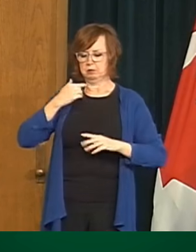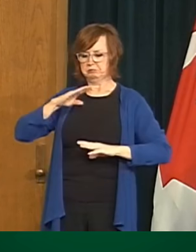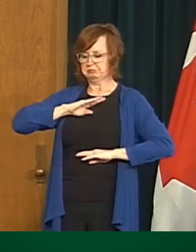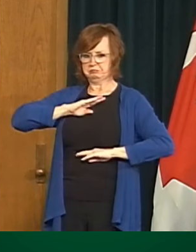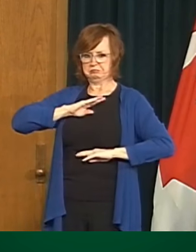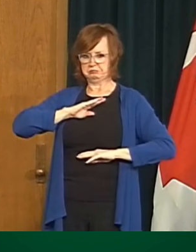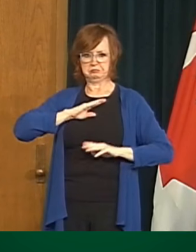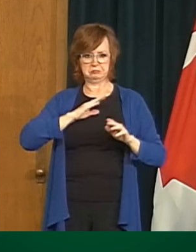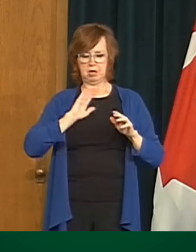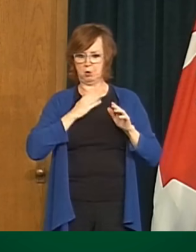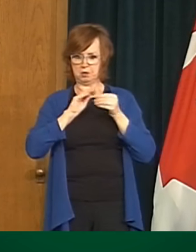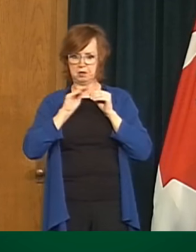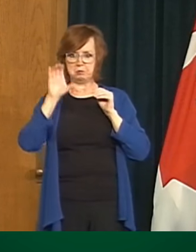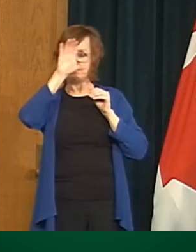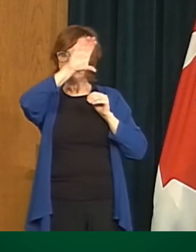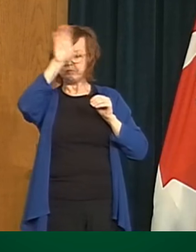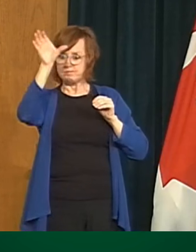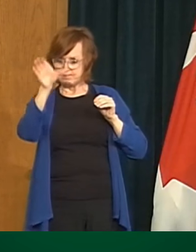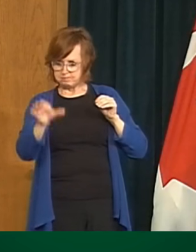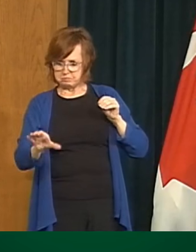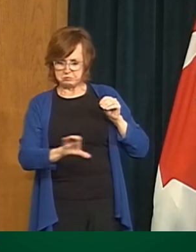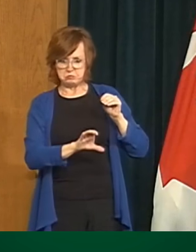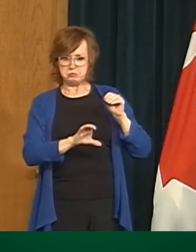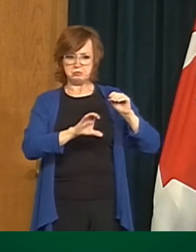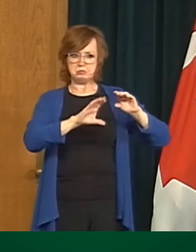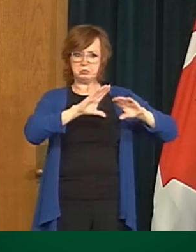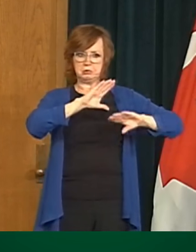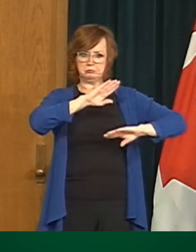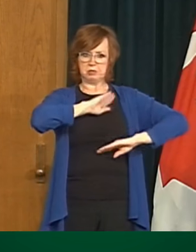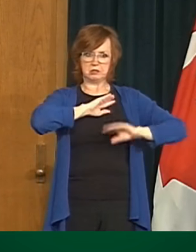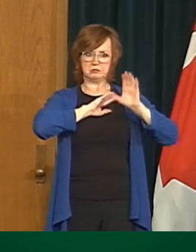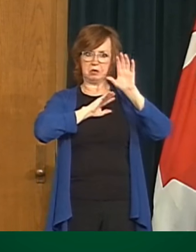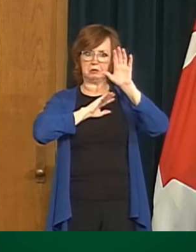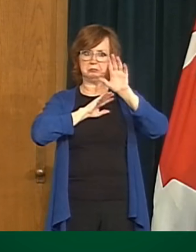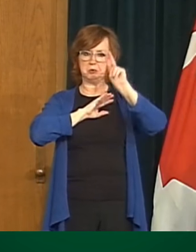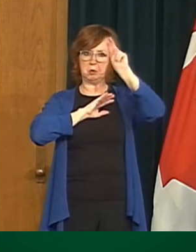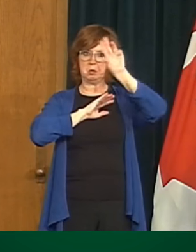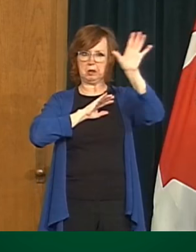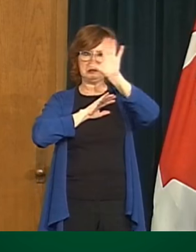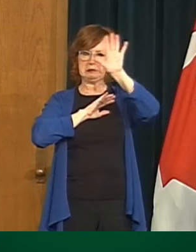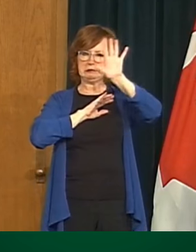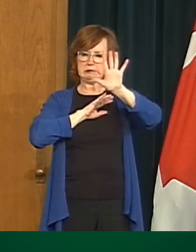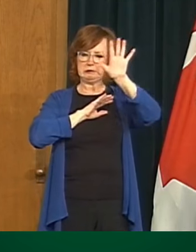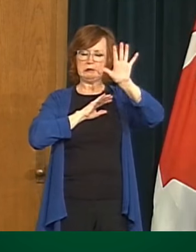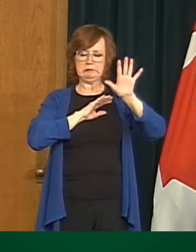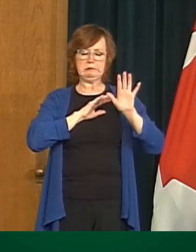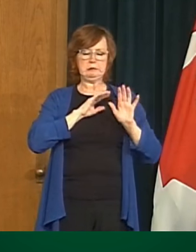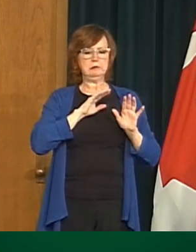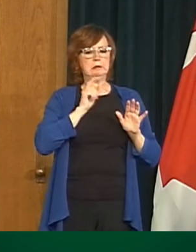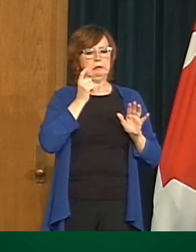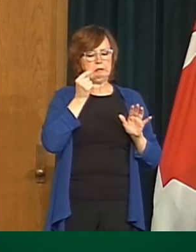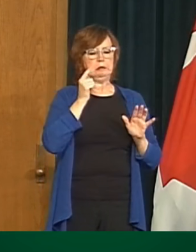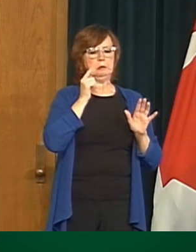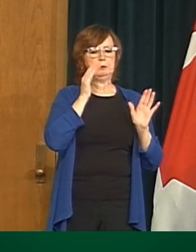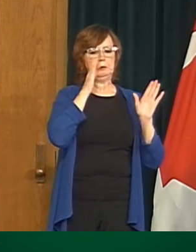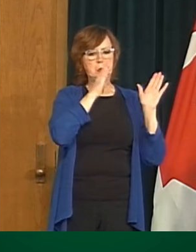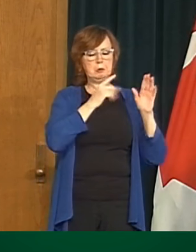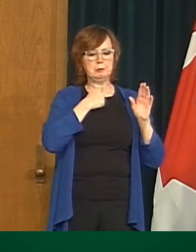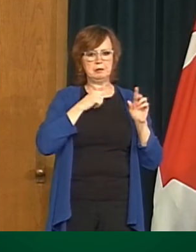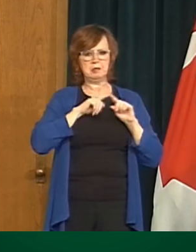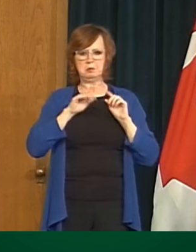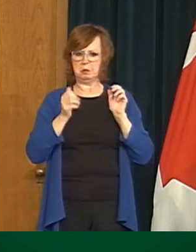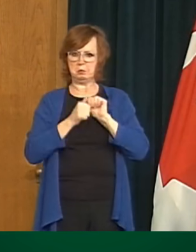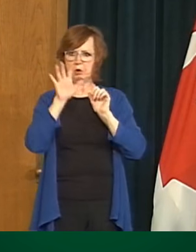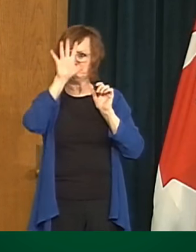I'm satisfied with the ability that we have had just over the course of the last week or a little better to test